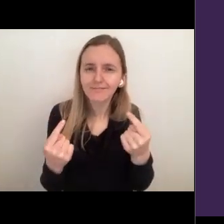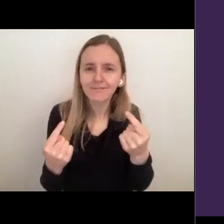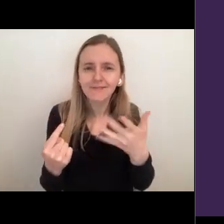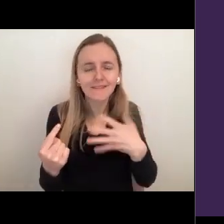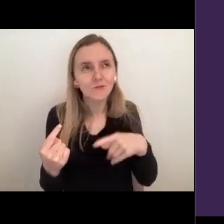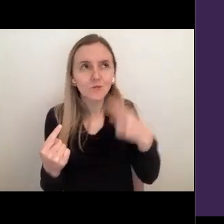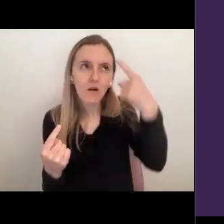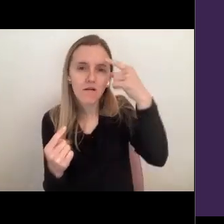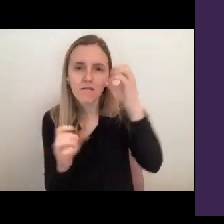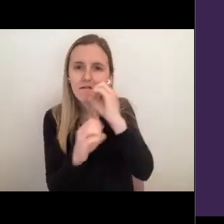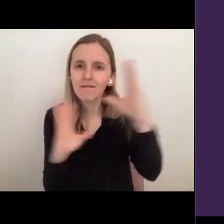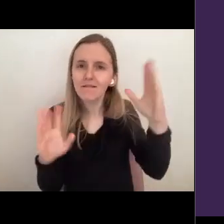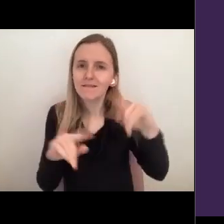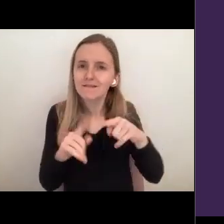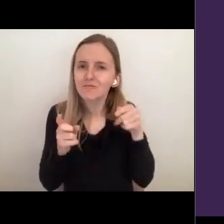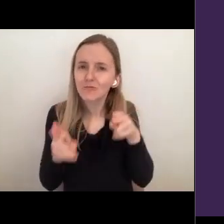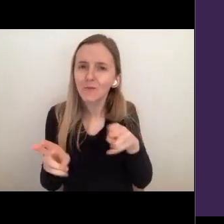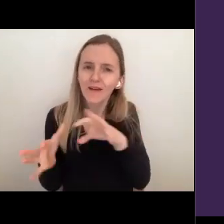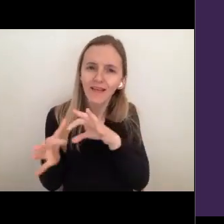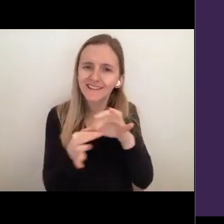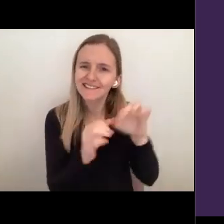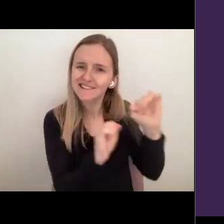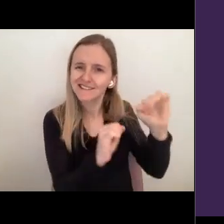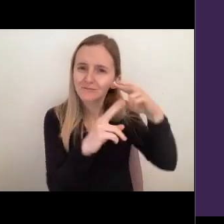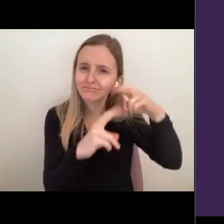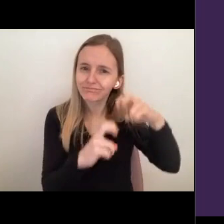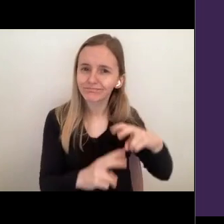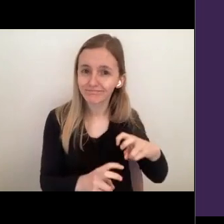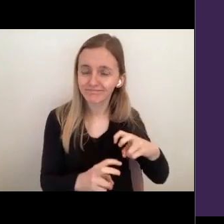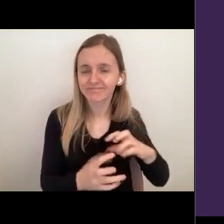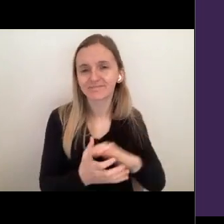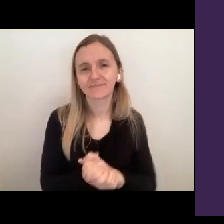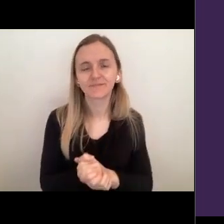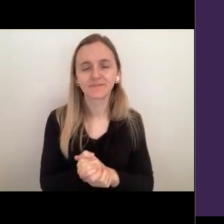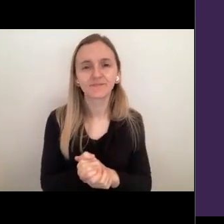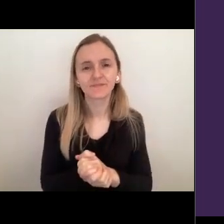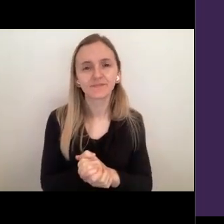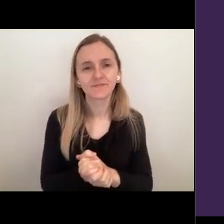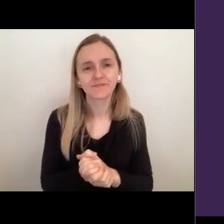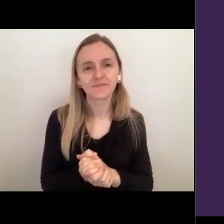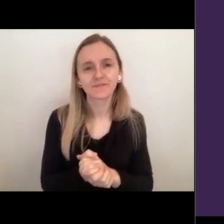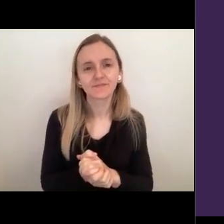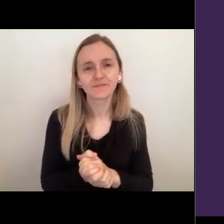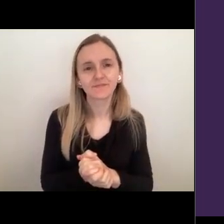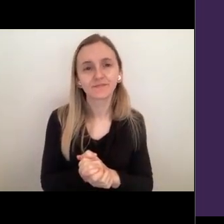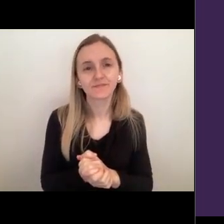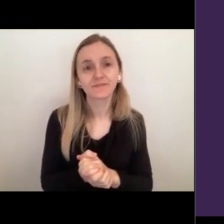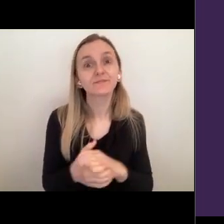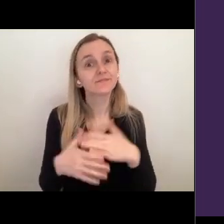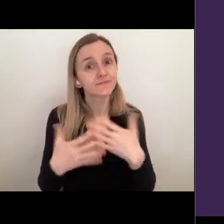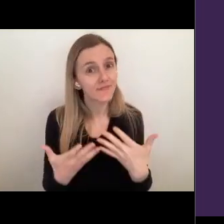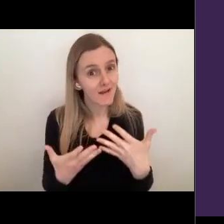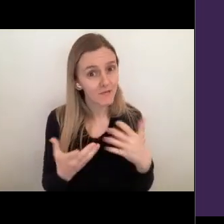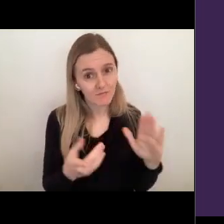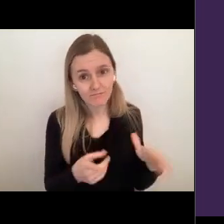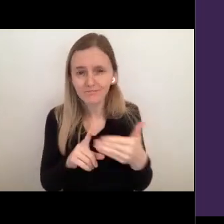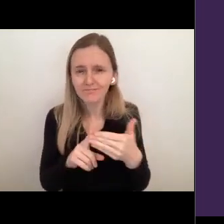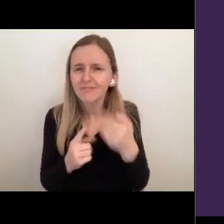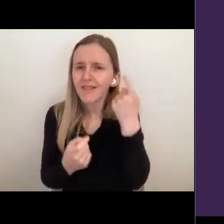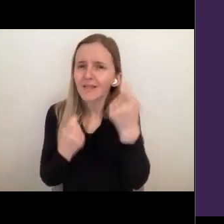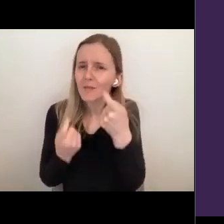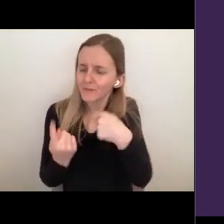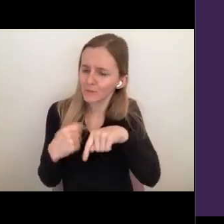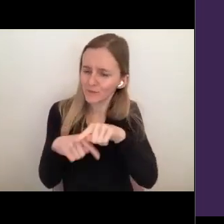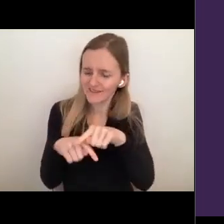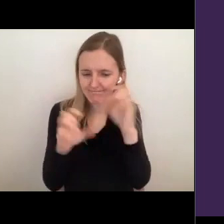So let's come back then to how this might shape the way we think about speech, language and communication,